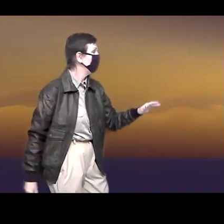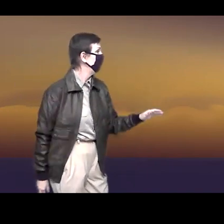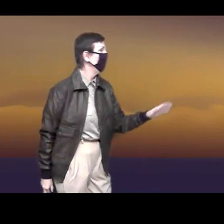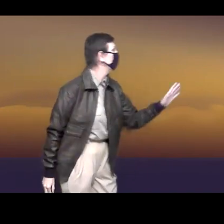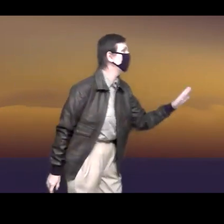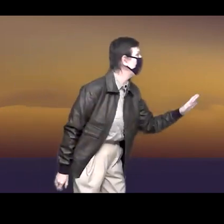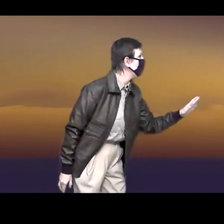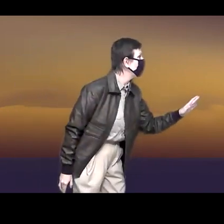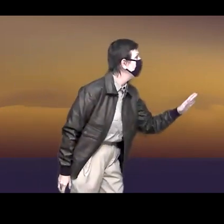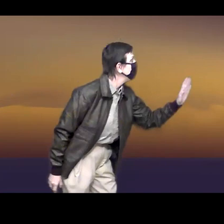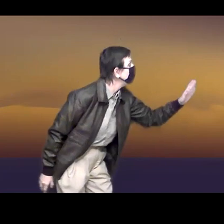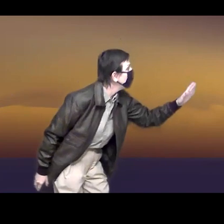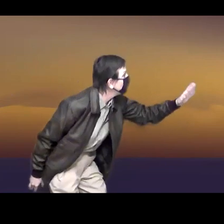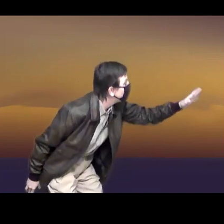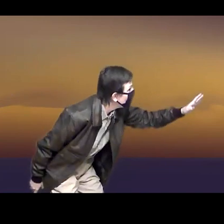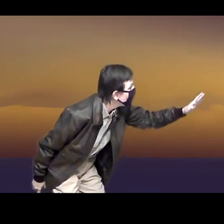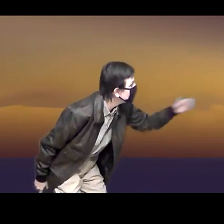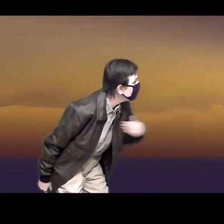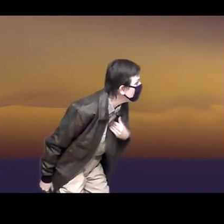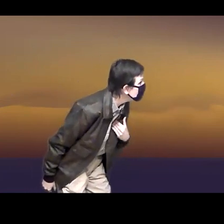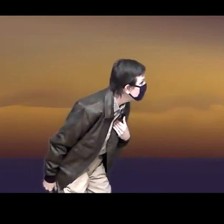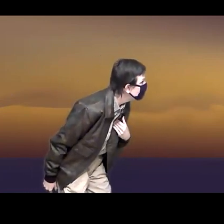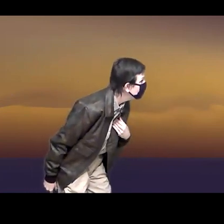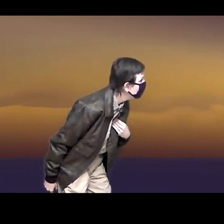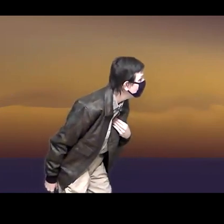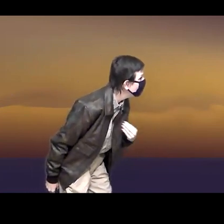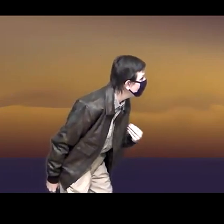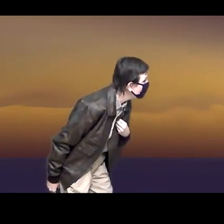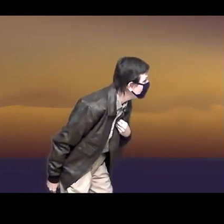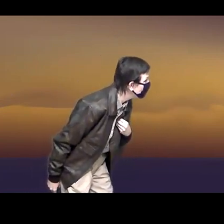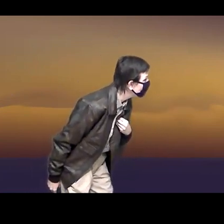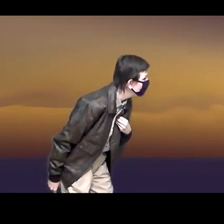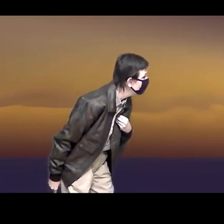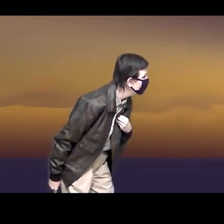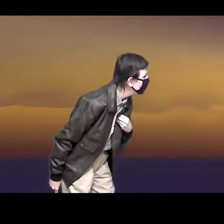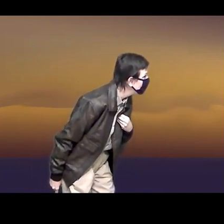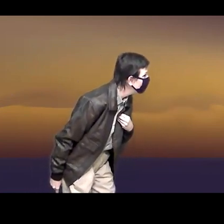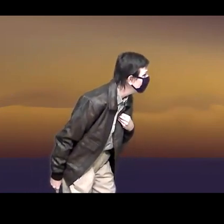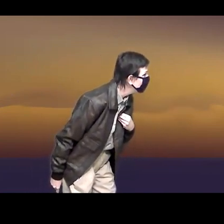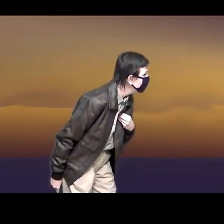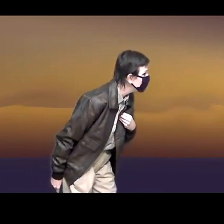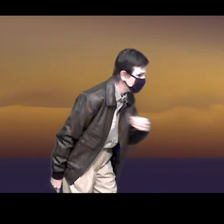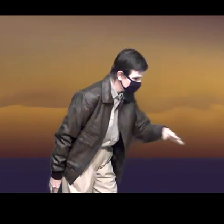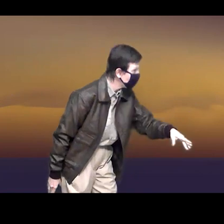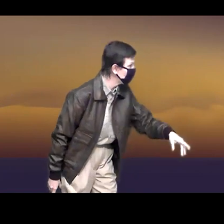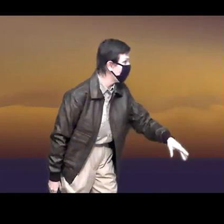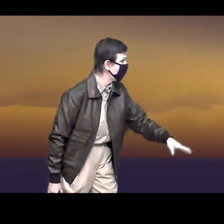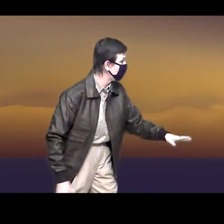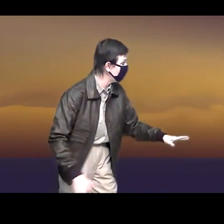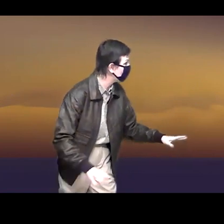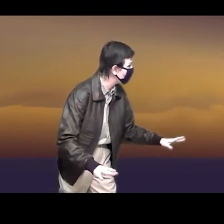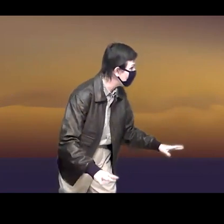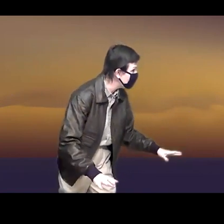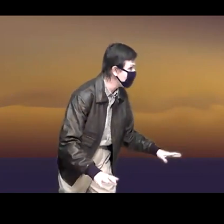they got to get killer. Slaughtered? Killer, killer, it's me. Angel. Take a seat on the ground,